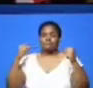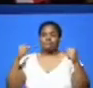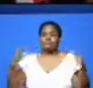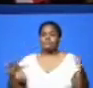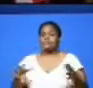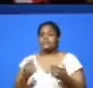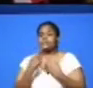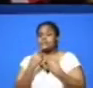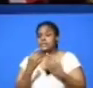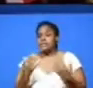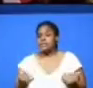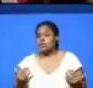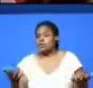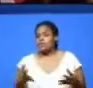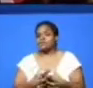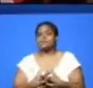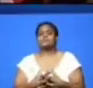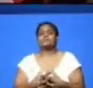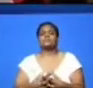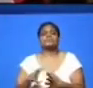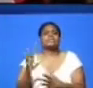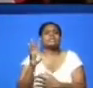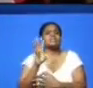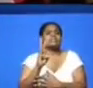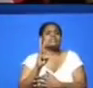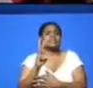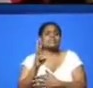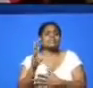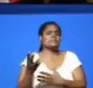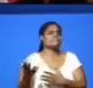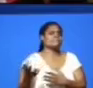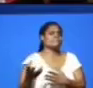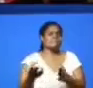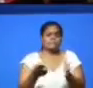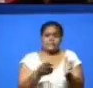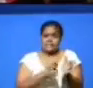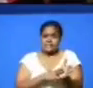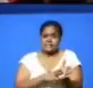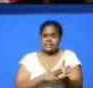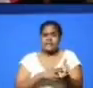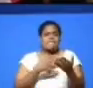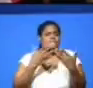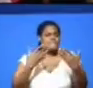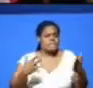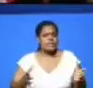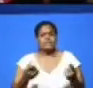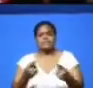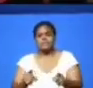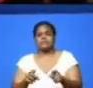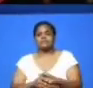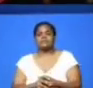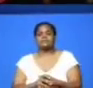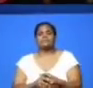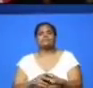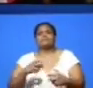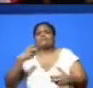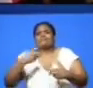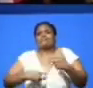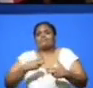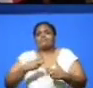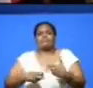I tell you right now, the sixth seal is gone. The issues